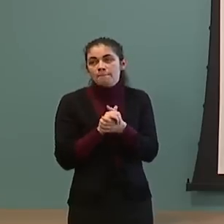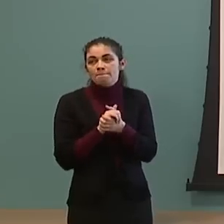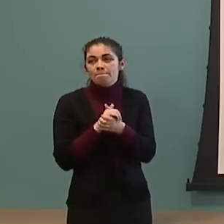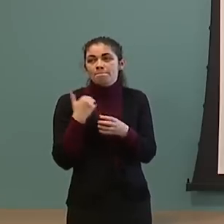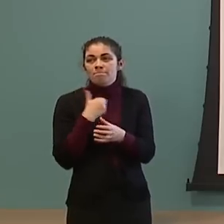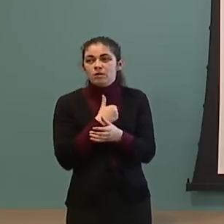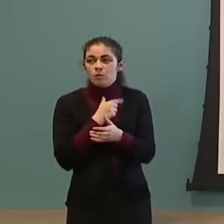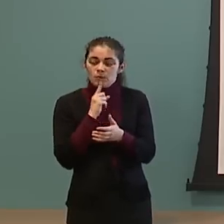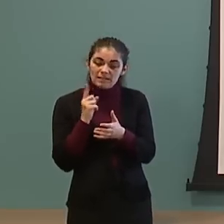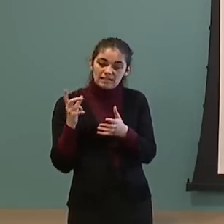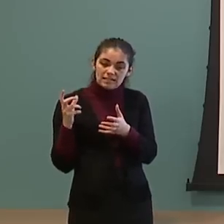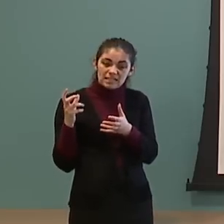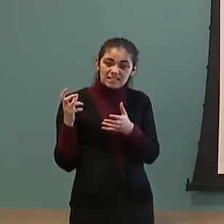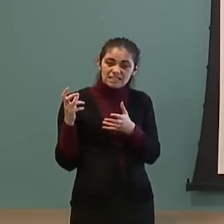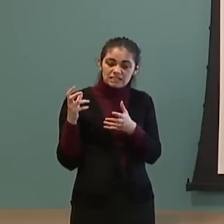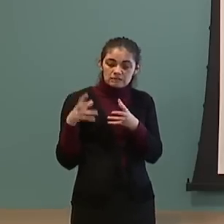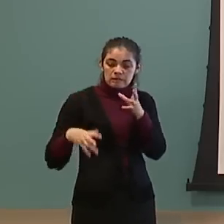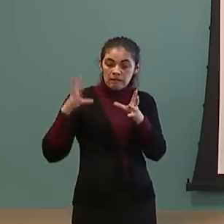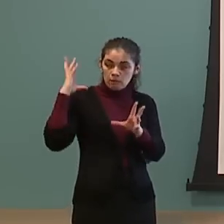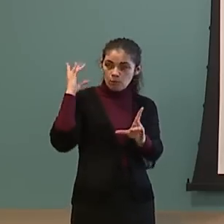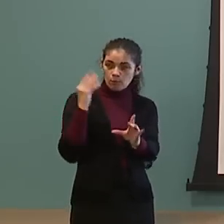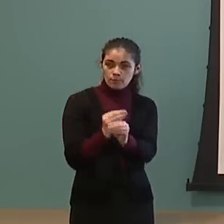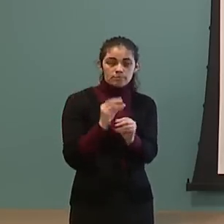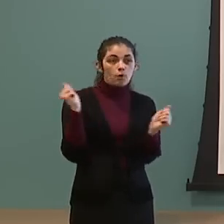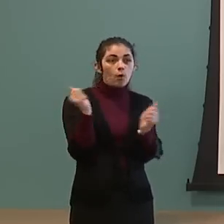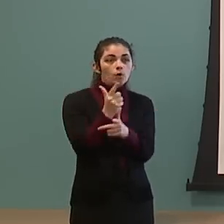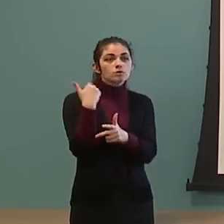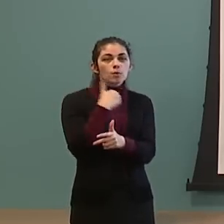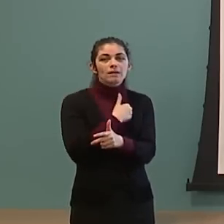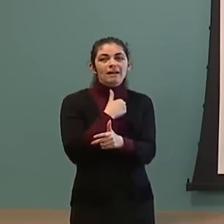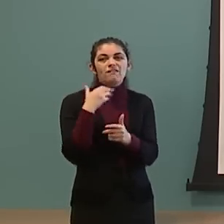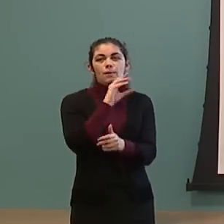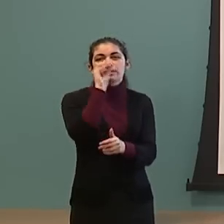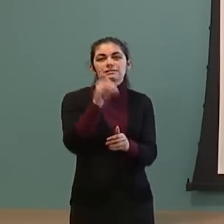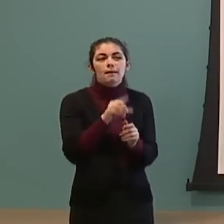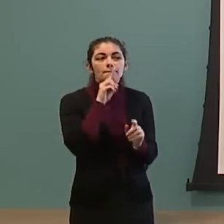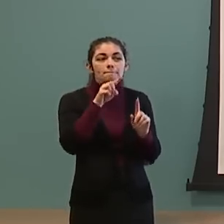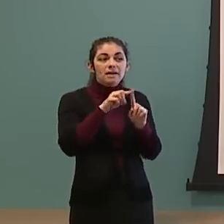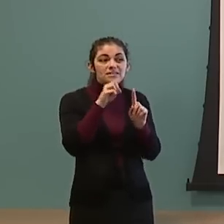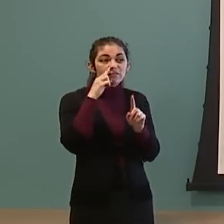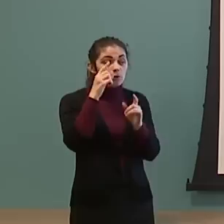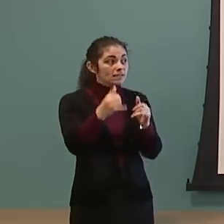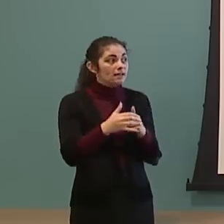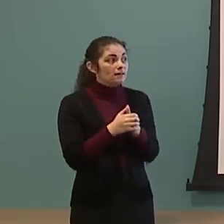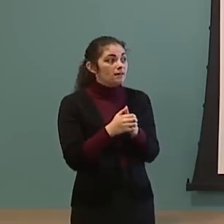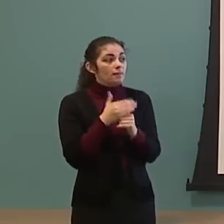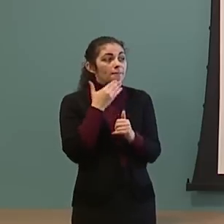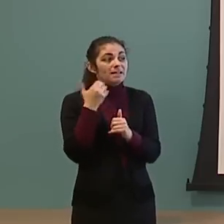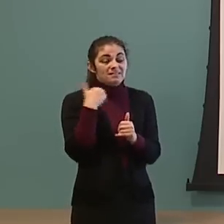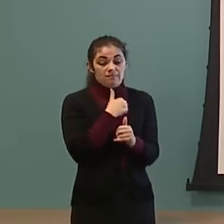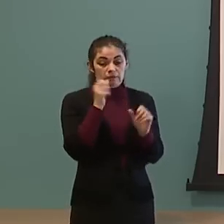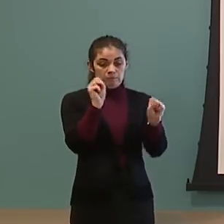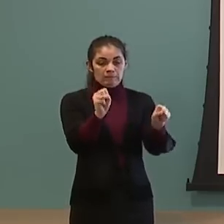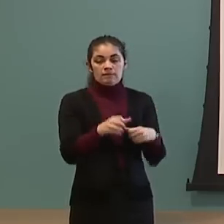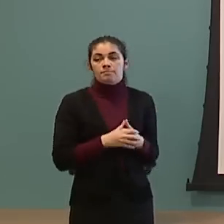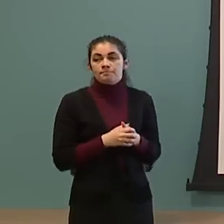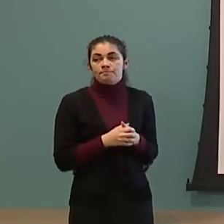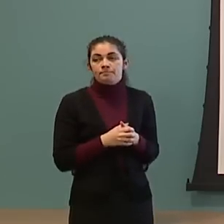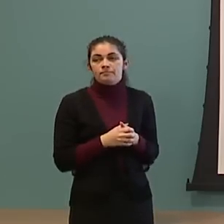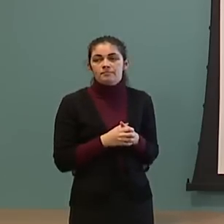we aggregated it, meaning we put it all together so we could give you a percent positive today to the best of our ability. And so